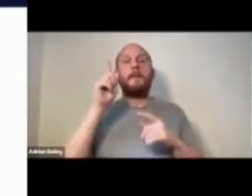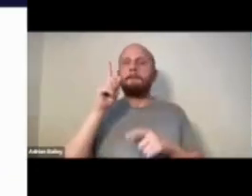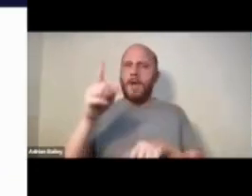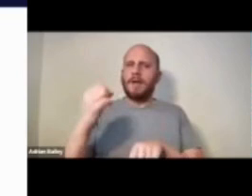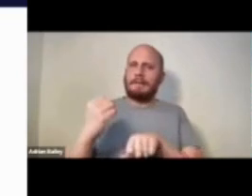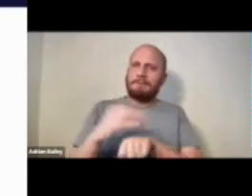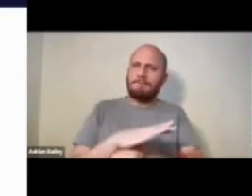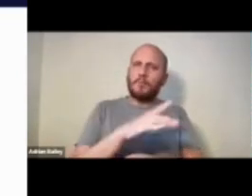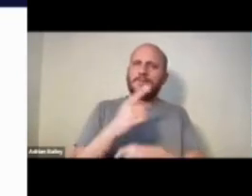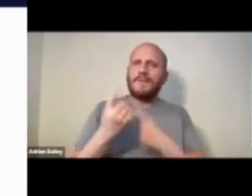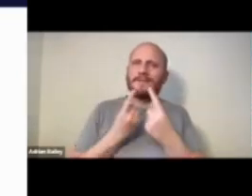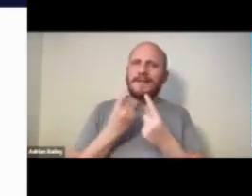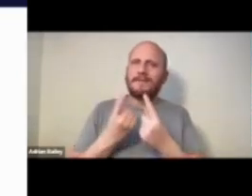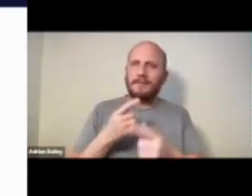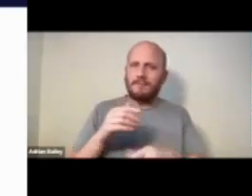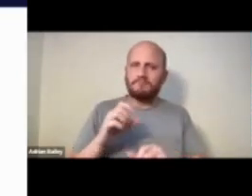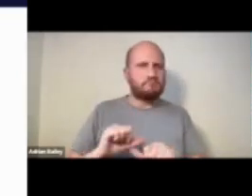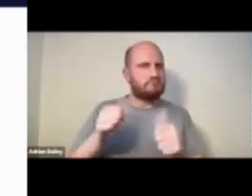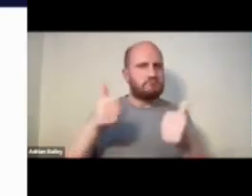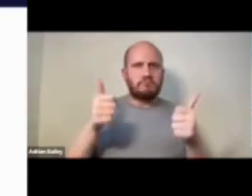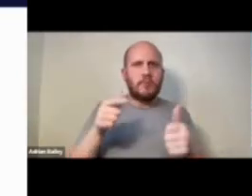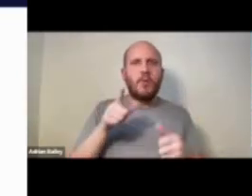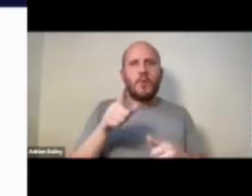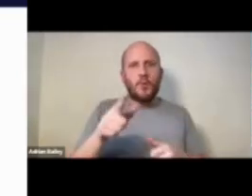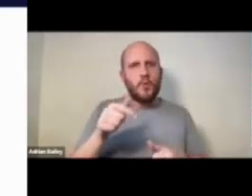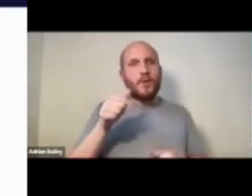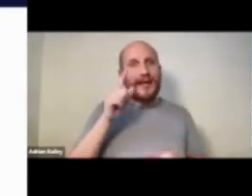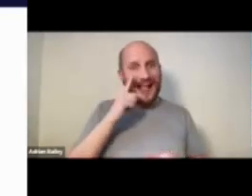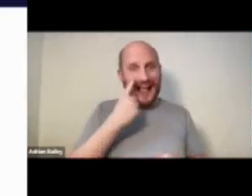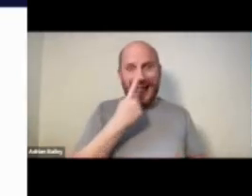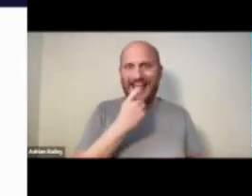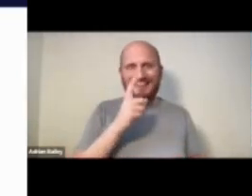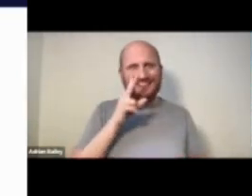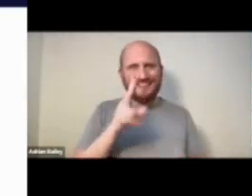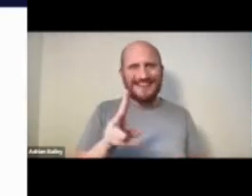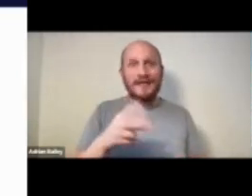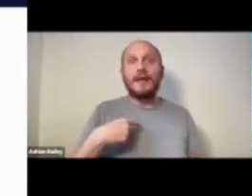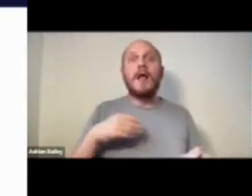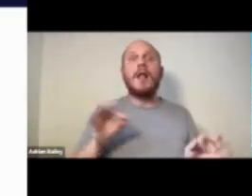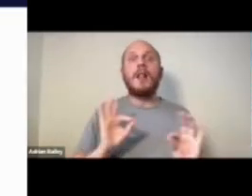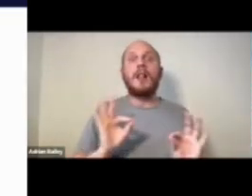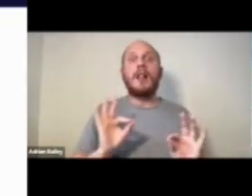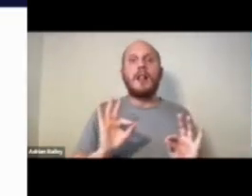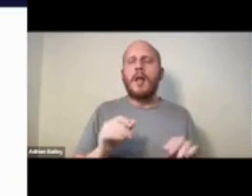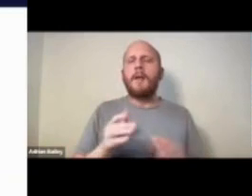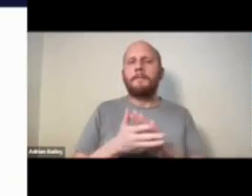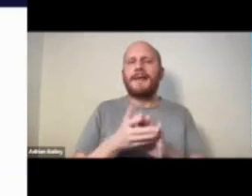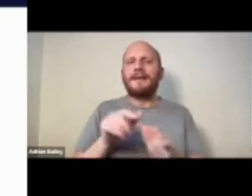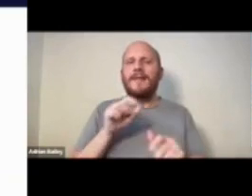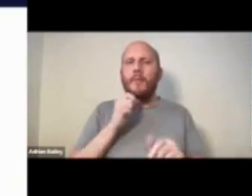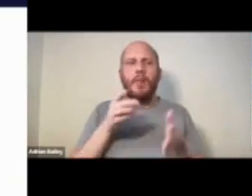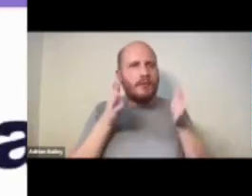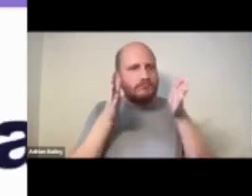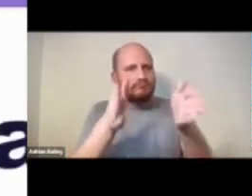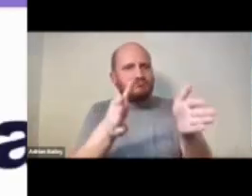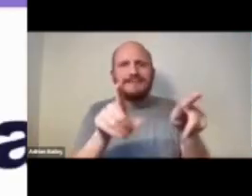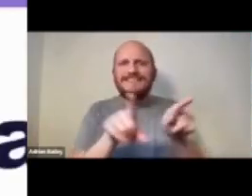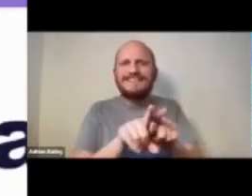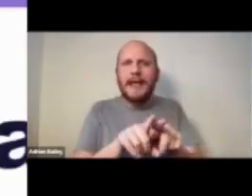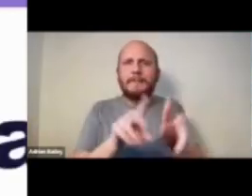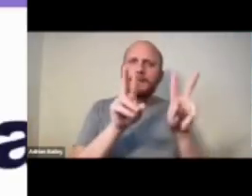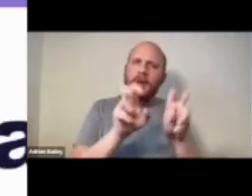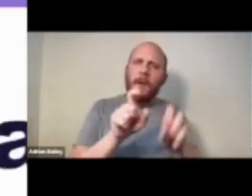it. It's noticeable when interviewers don't do that they always seem to approach the same type of people.